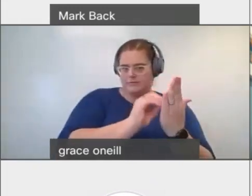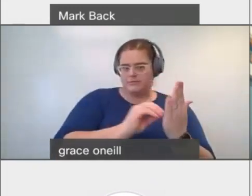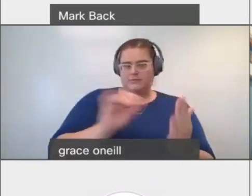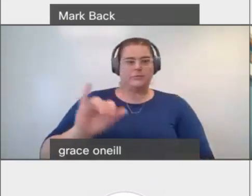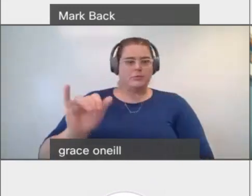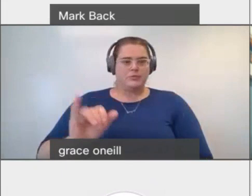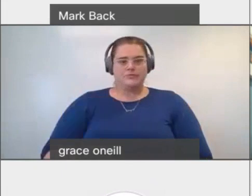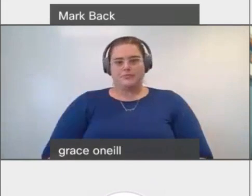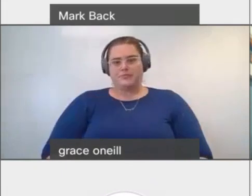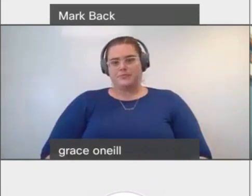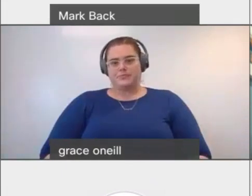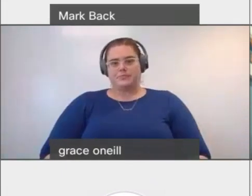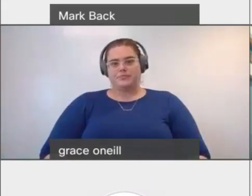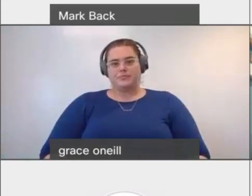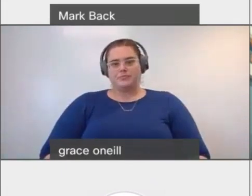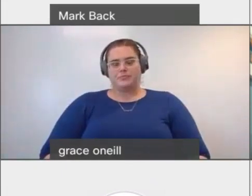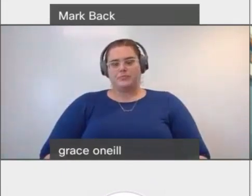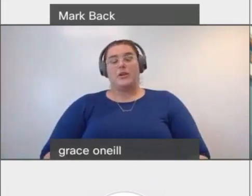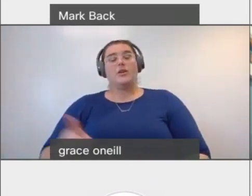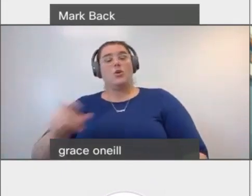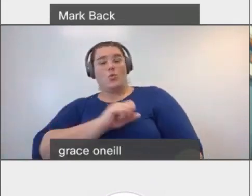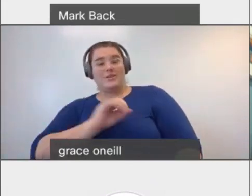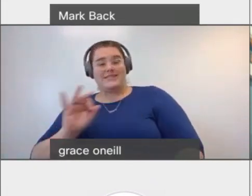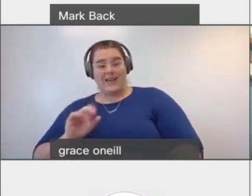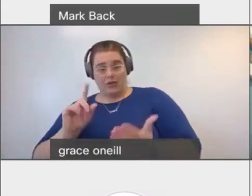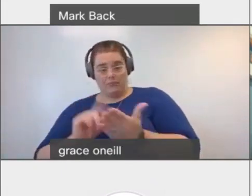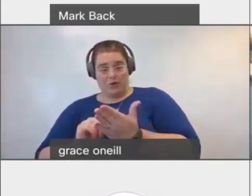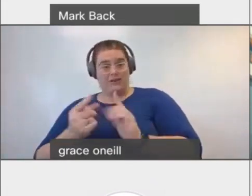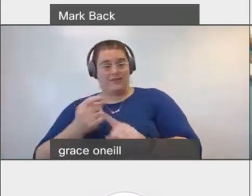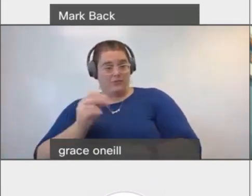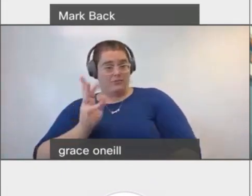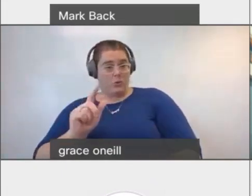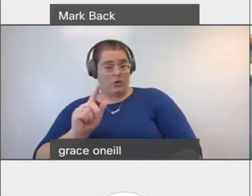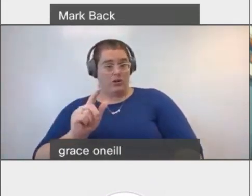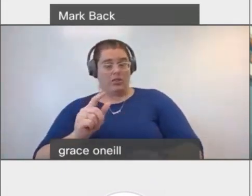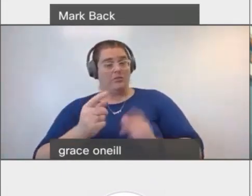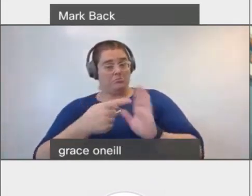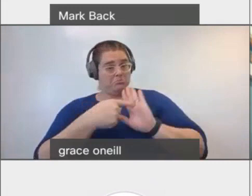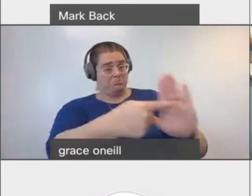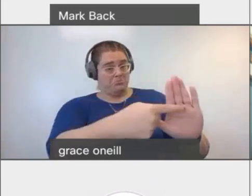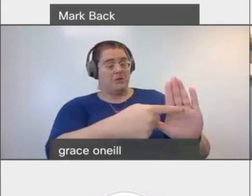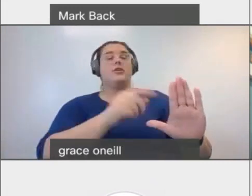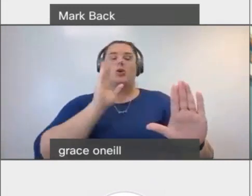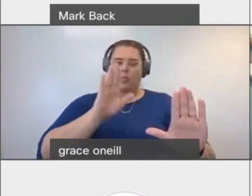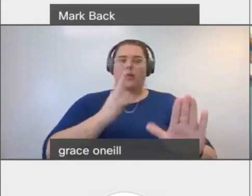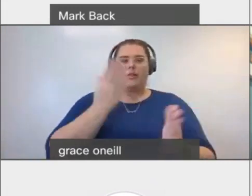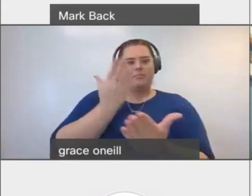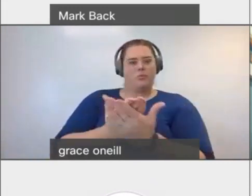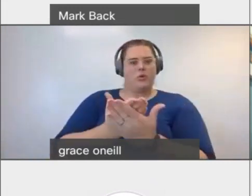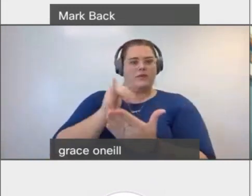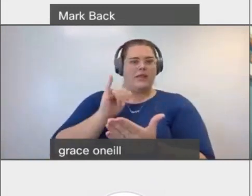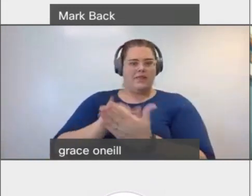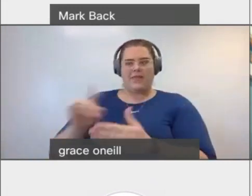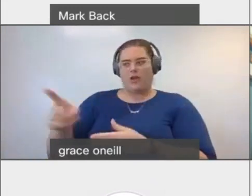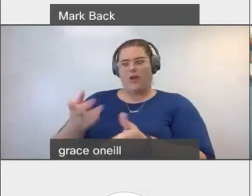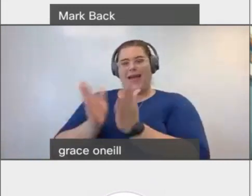What they print out from that portal will tell you that they sought the exemption. As an agency, it seems to me